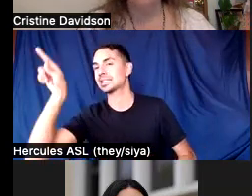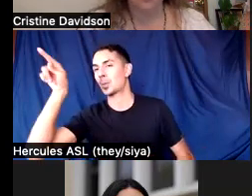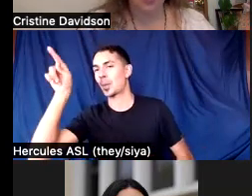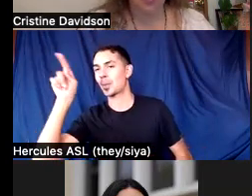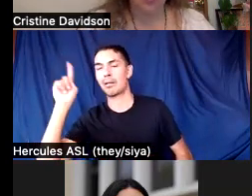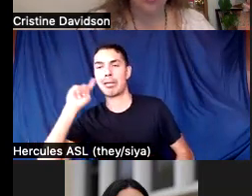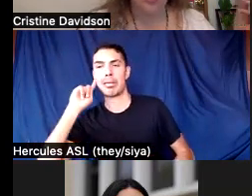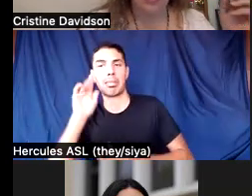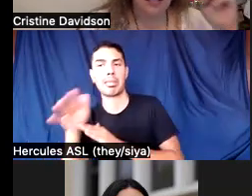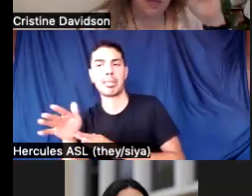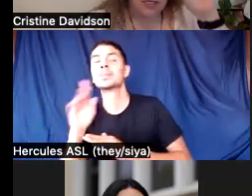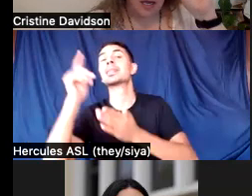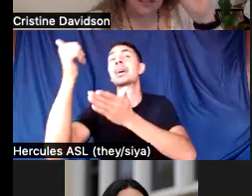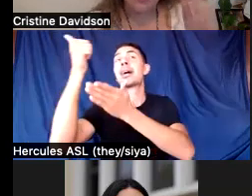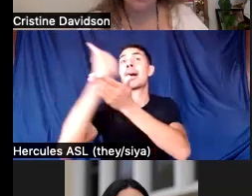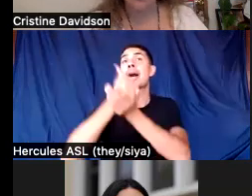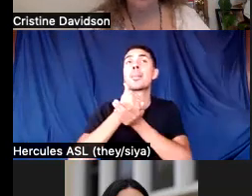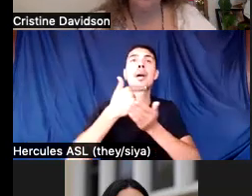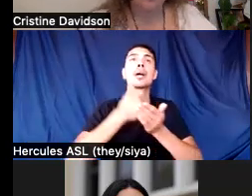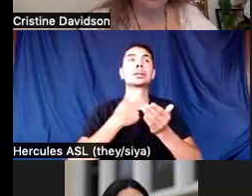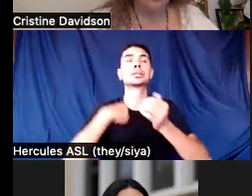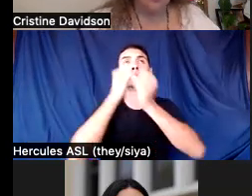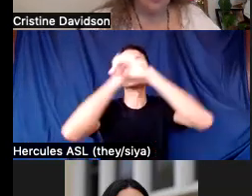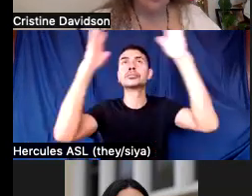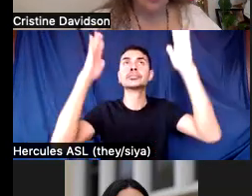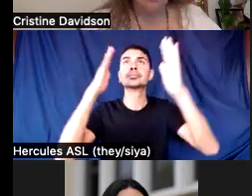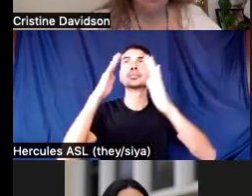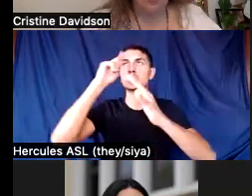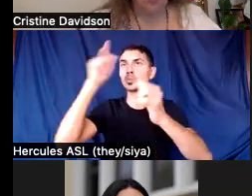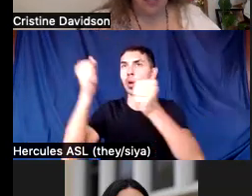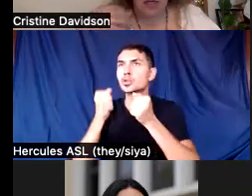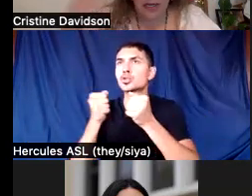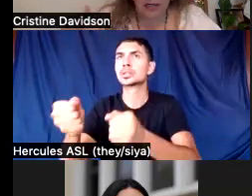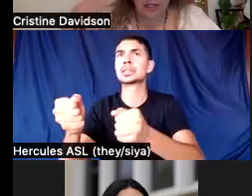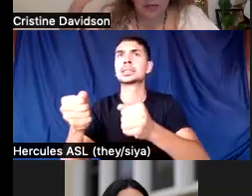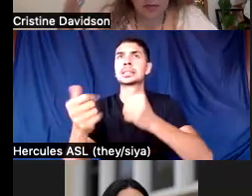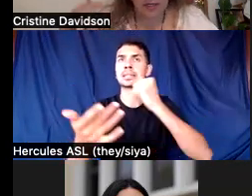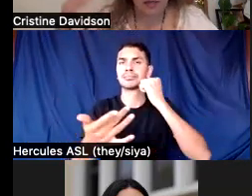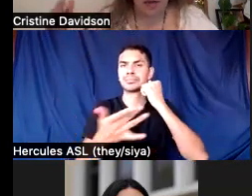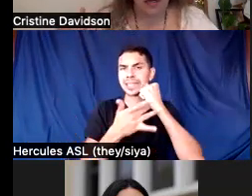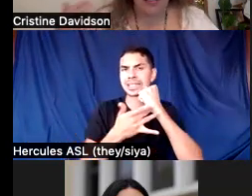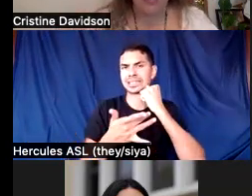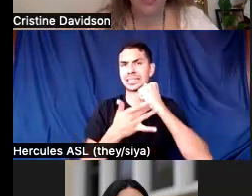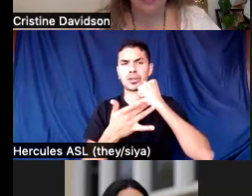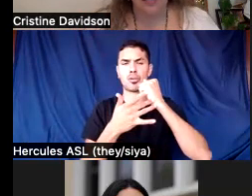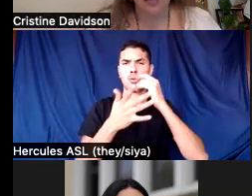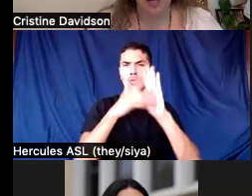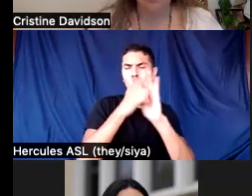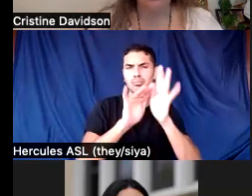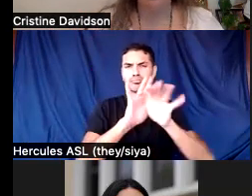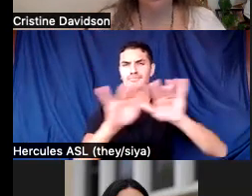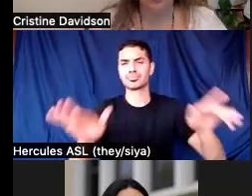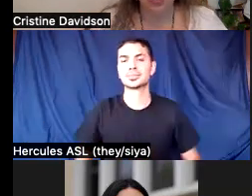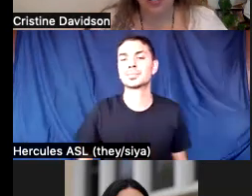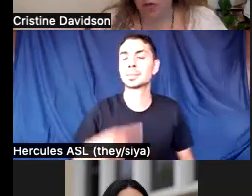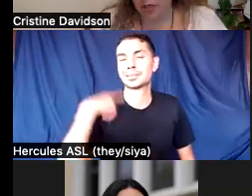It helps us to understand some of the tactics that are used. And kind of, I kind of keep thinking back on Danielle's